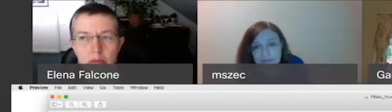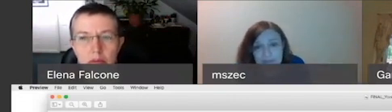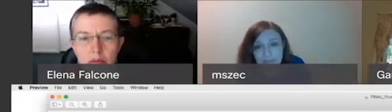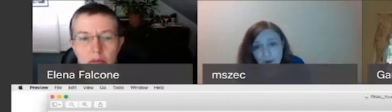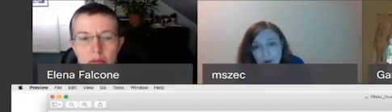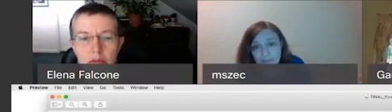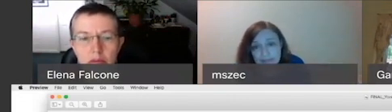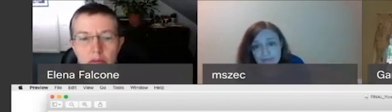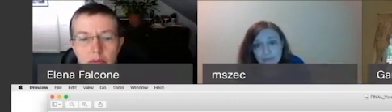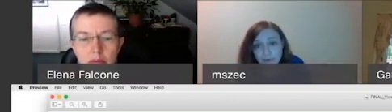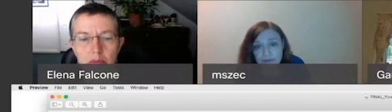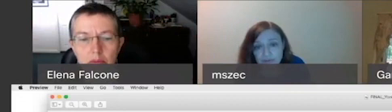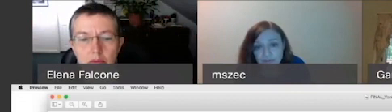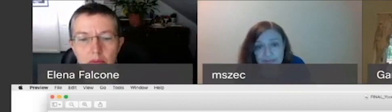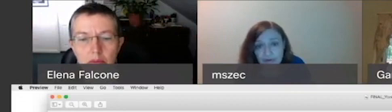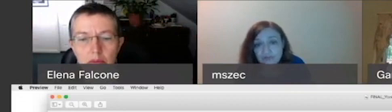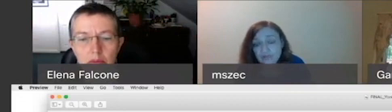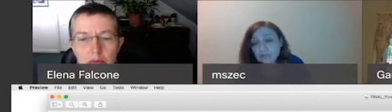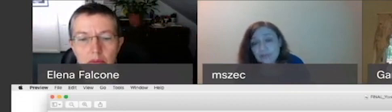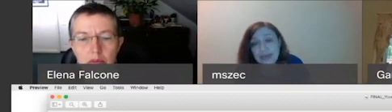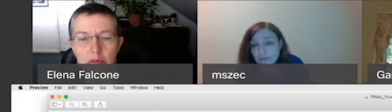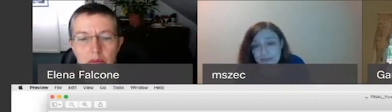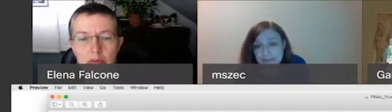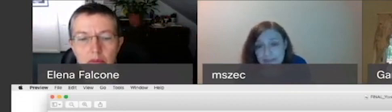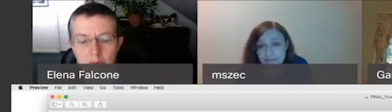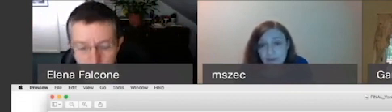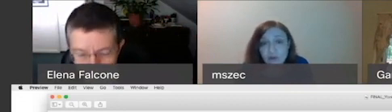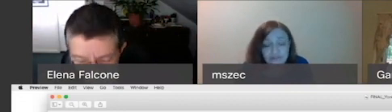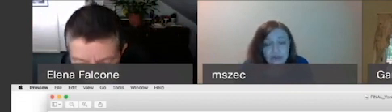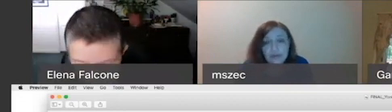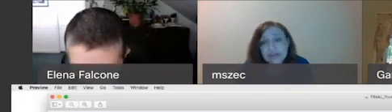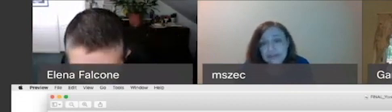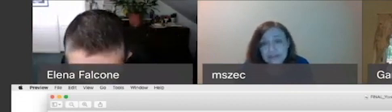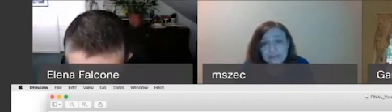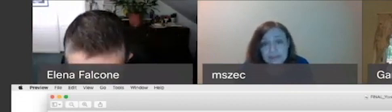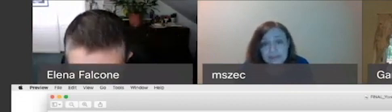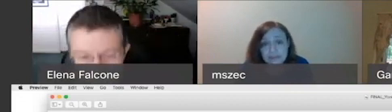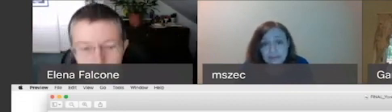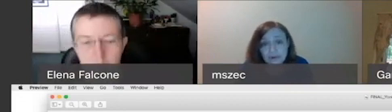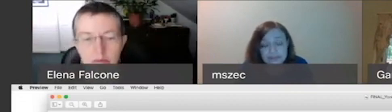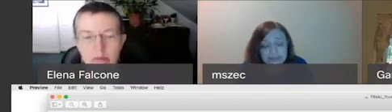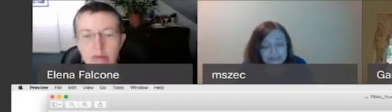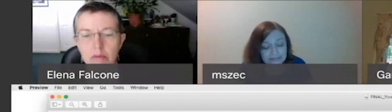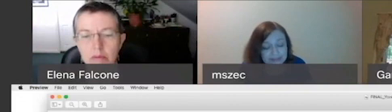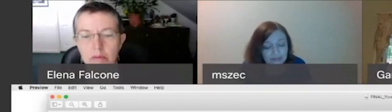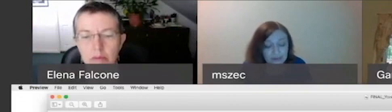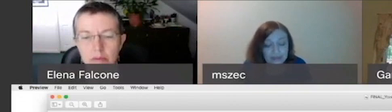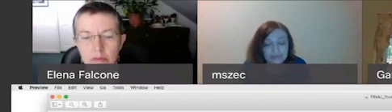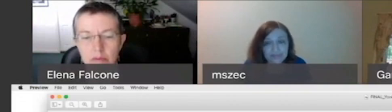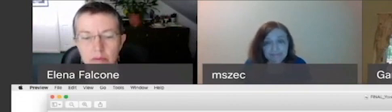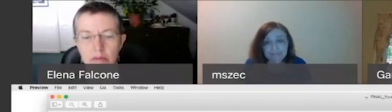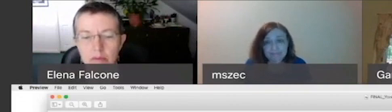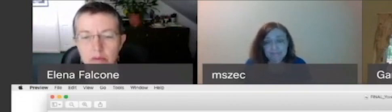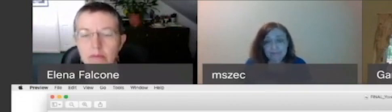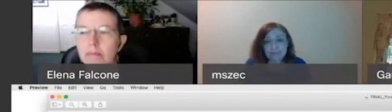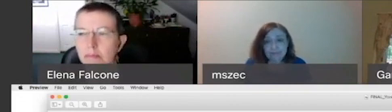who lived in the apartment for more than 2 years without a written lease also needs to be given more than 90 days